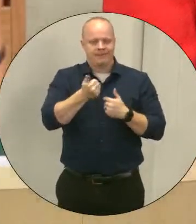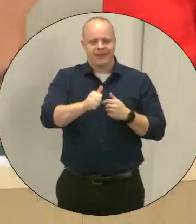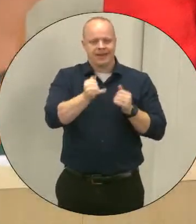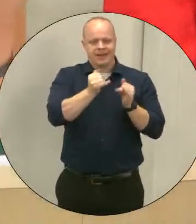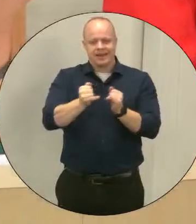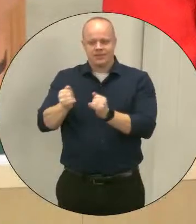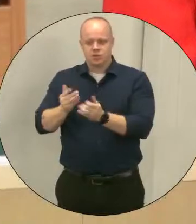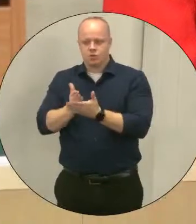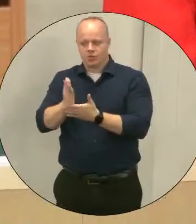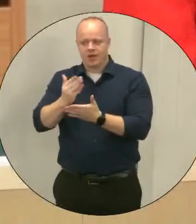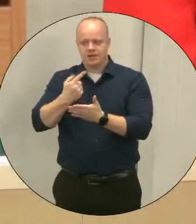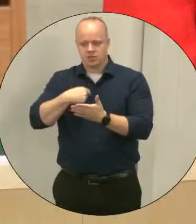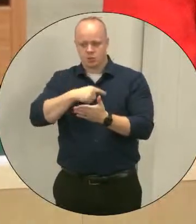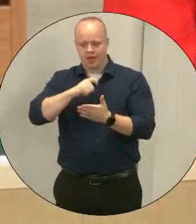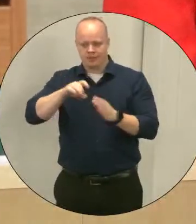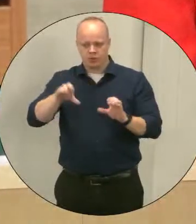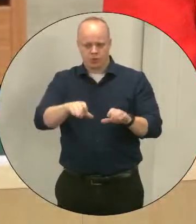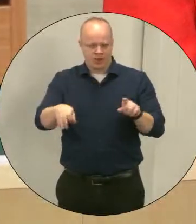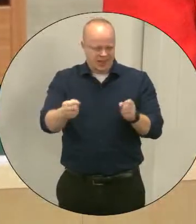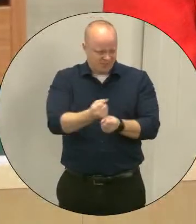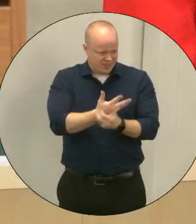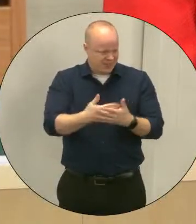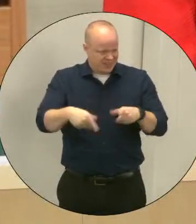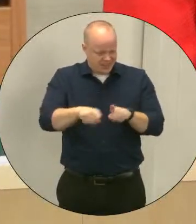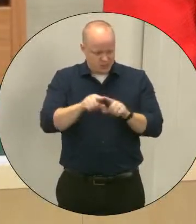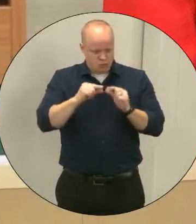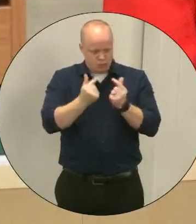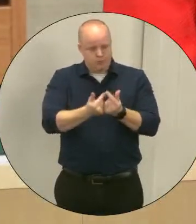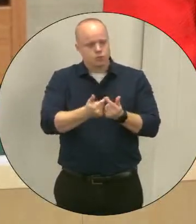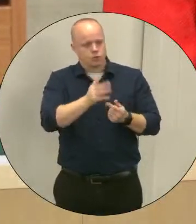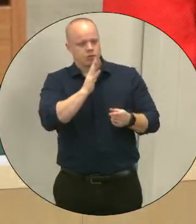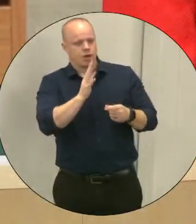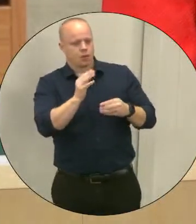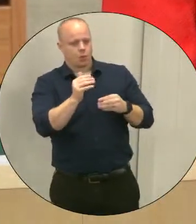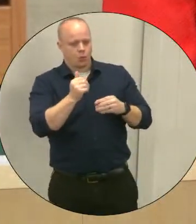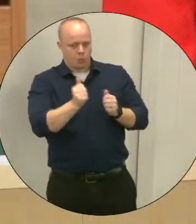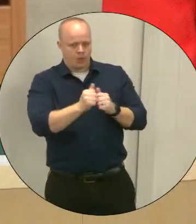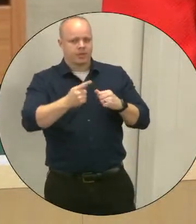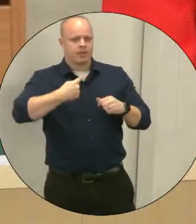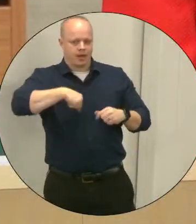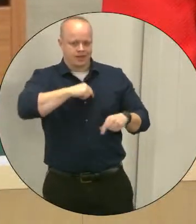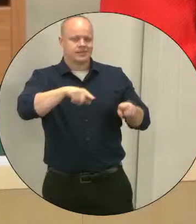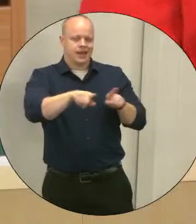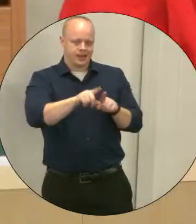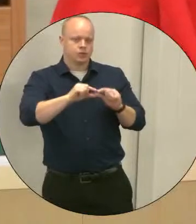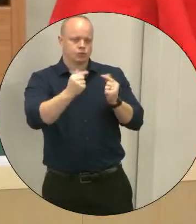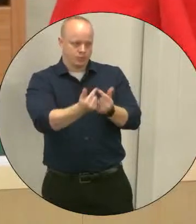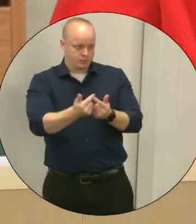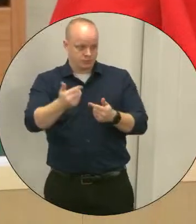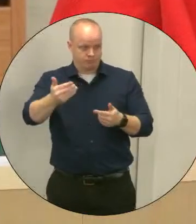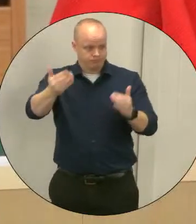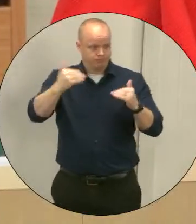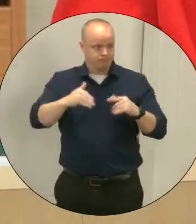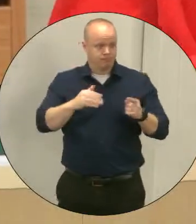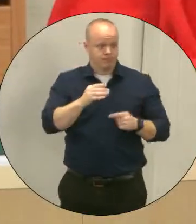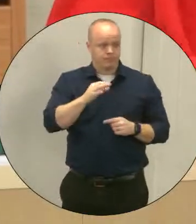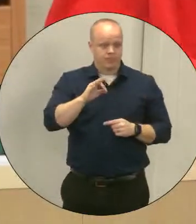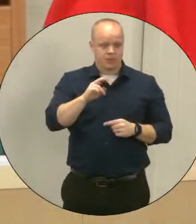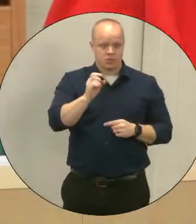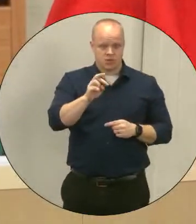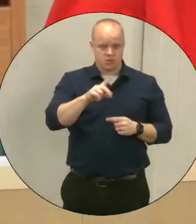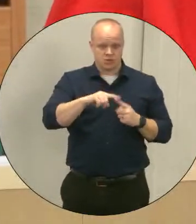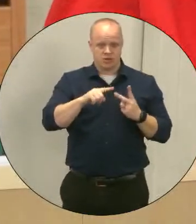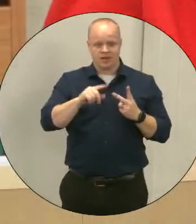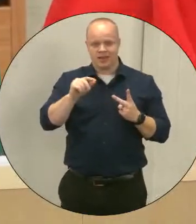rights. We have to do it as a group. So address us as a group, and I'd like to invite our next public comment, Ms. Frazier, and then